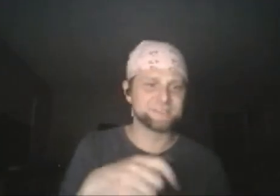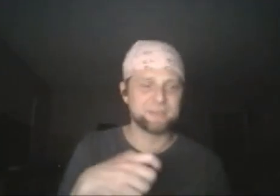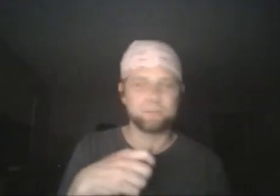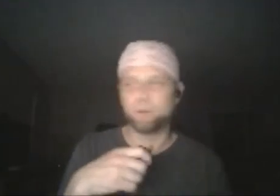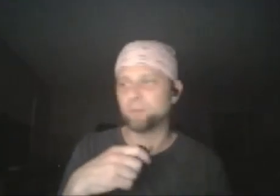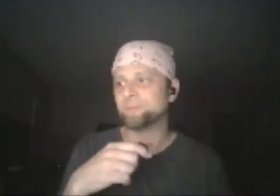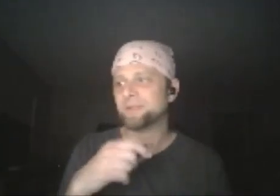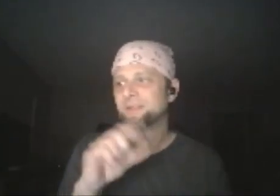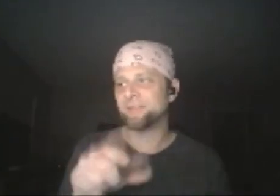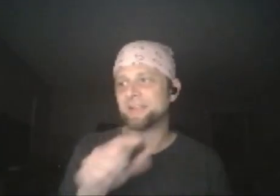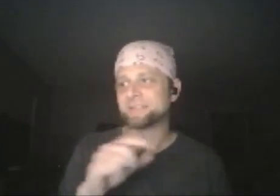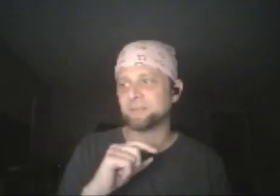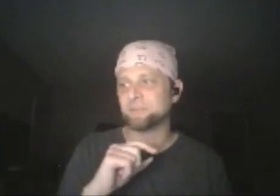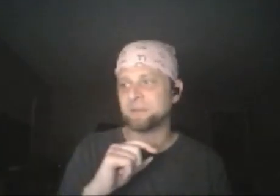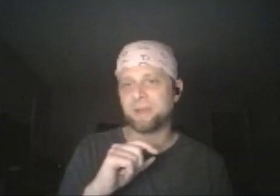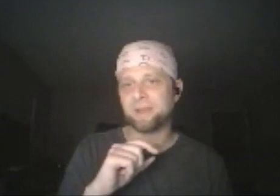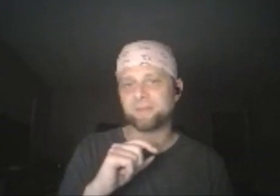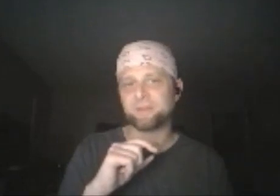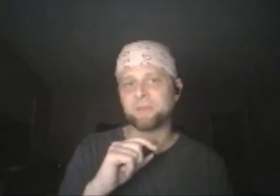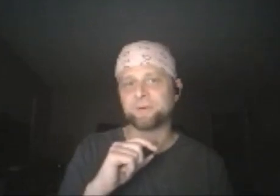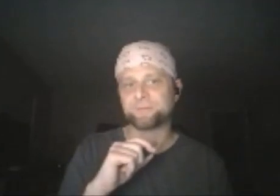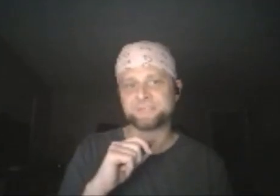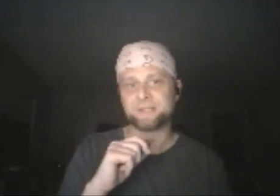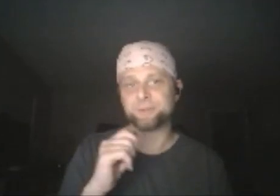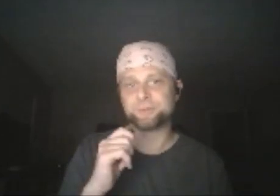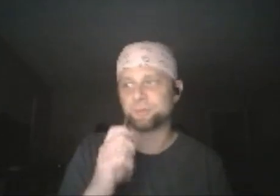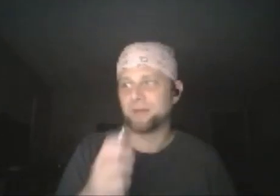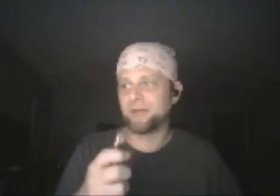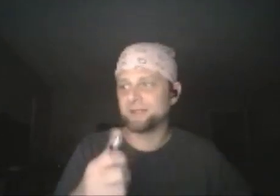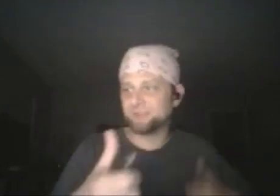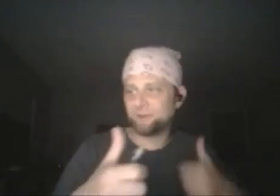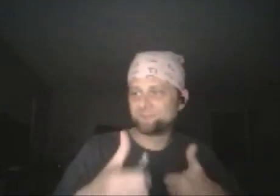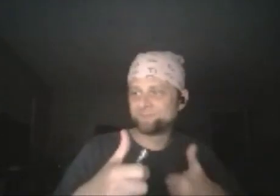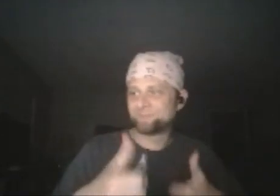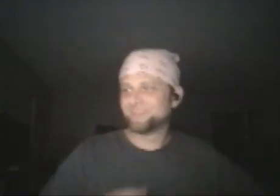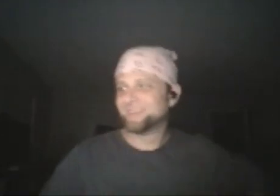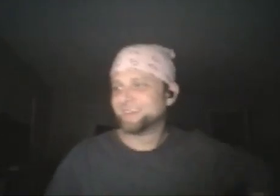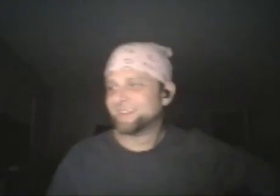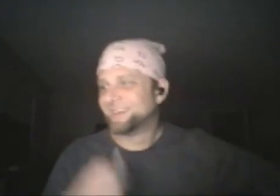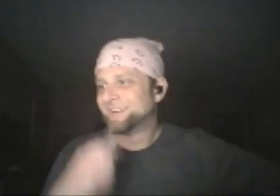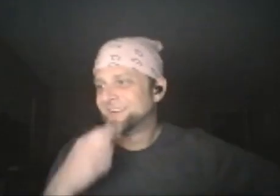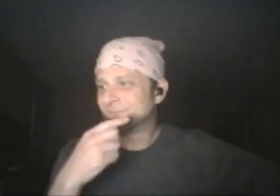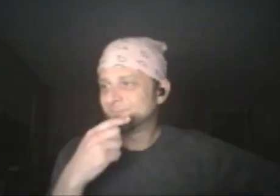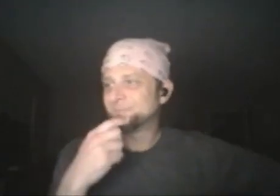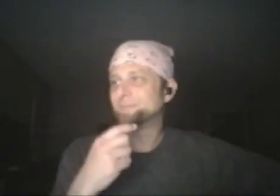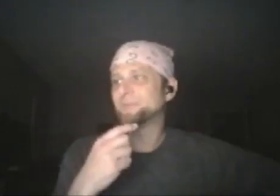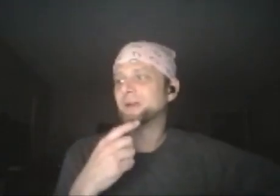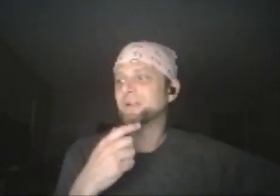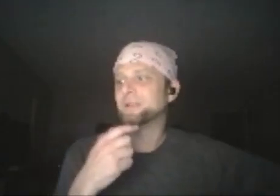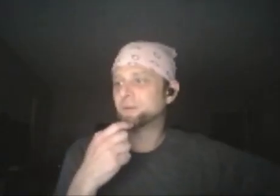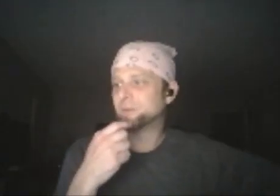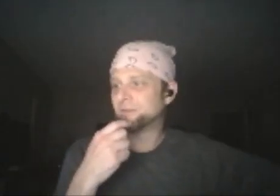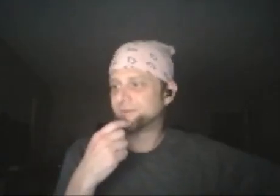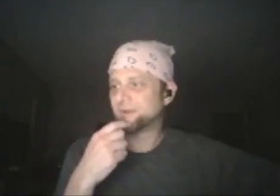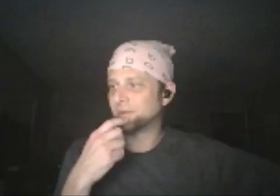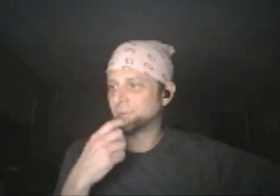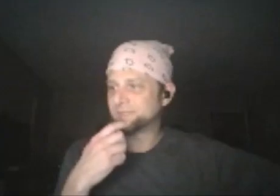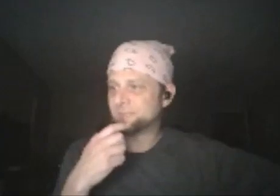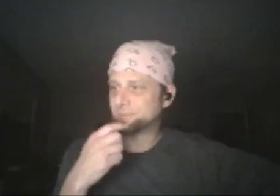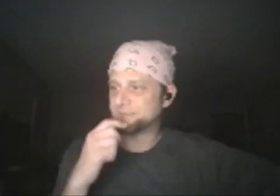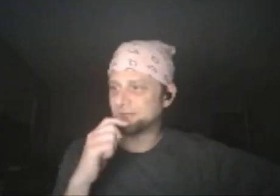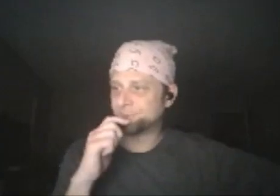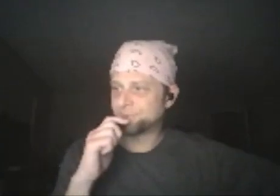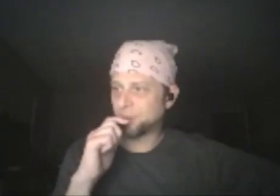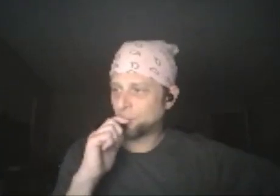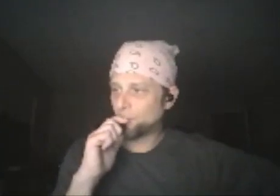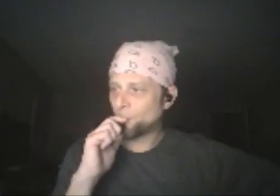exactly the same moment, and that's going to be my thumbnail for this on YouTube, guys, so. Hello, motherfucker. Hello, motherfucker. What's up,